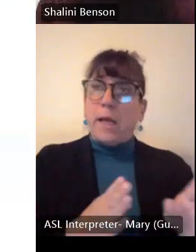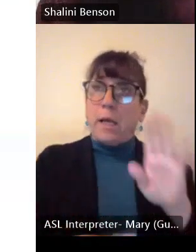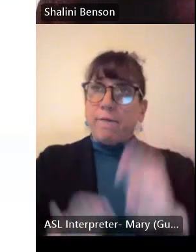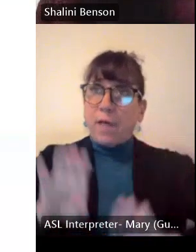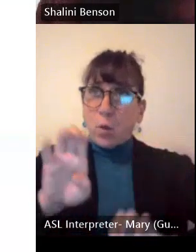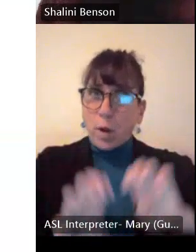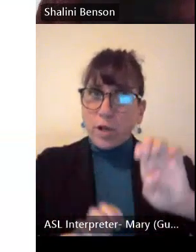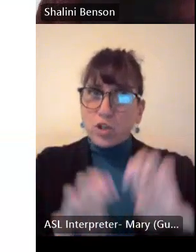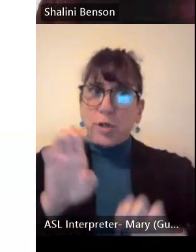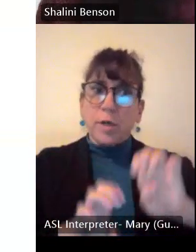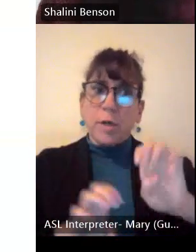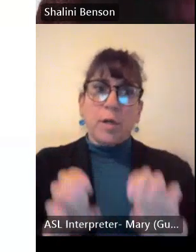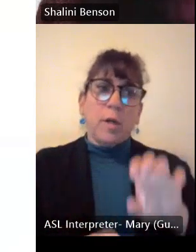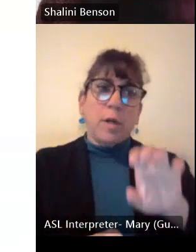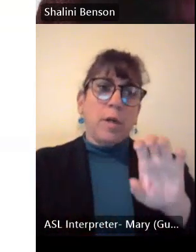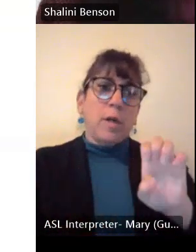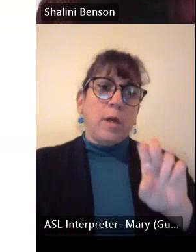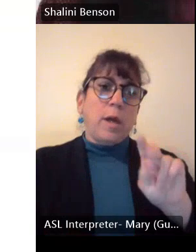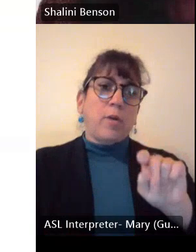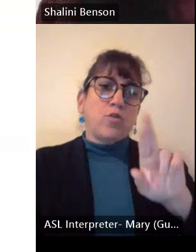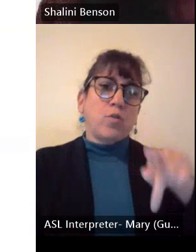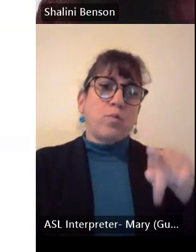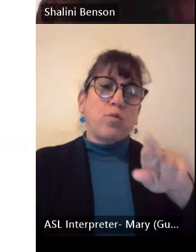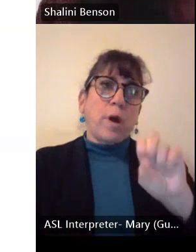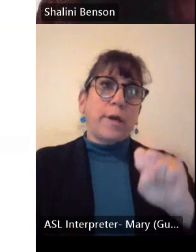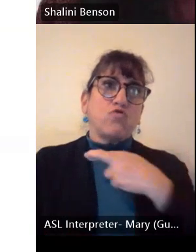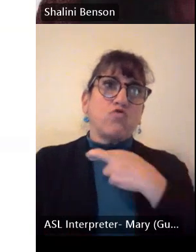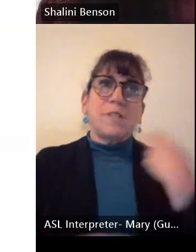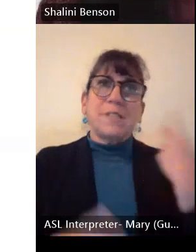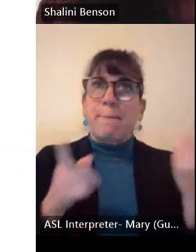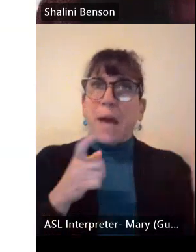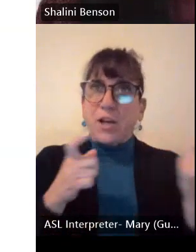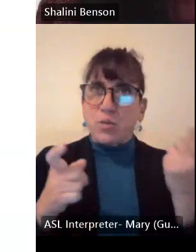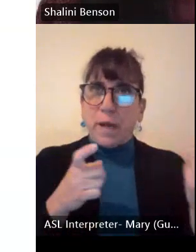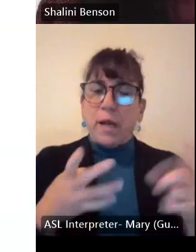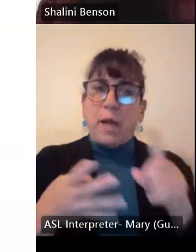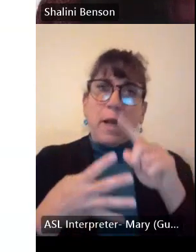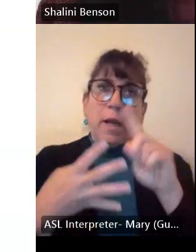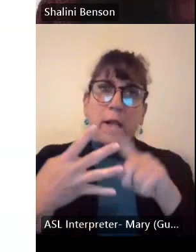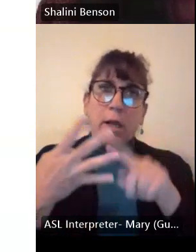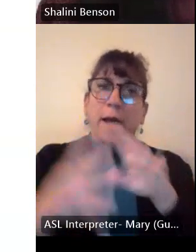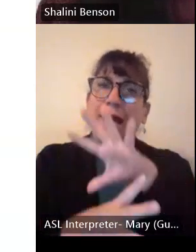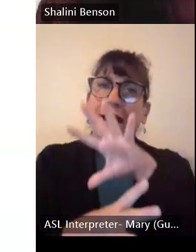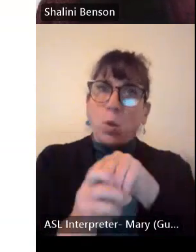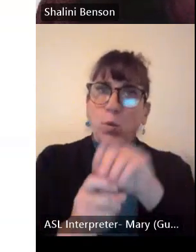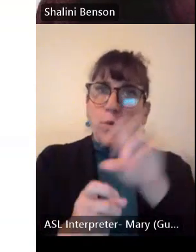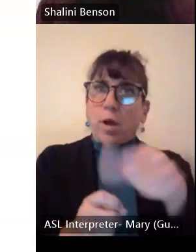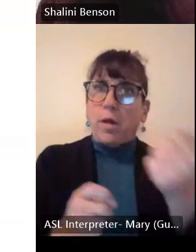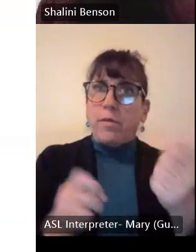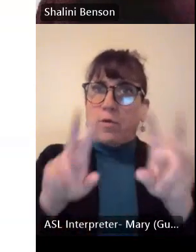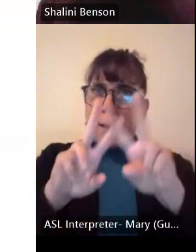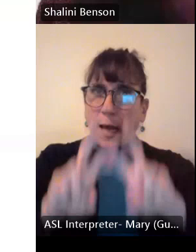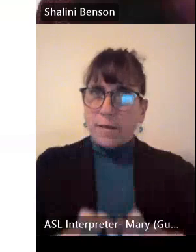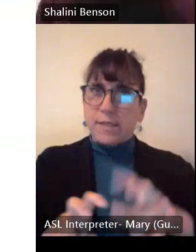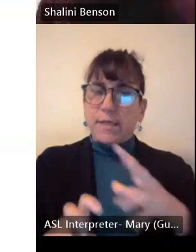evaluation, enterprise risk management, and you also want to include other analyses and assessments